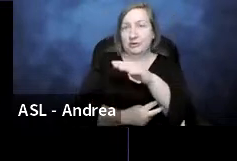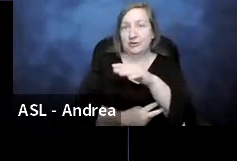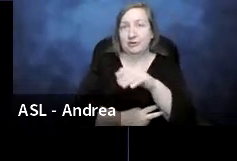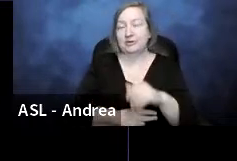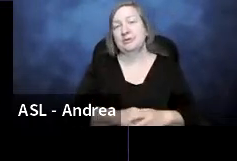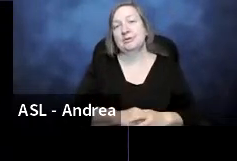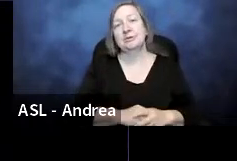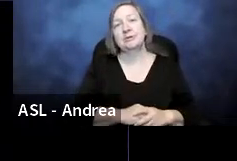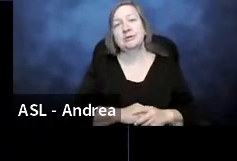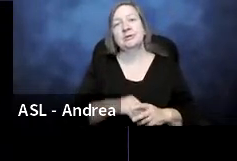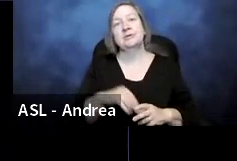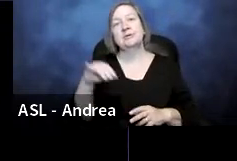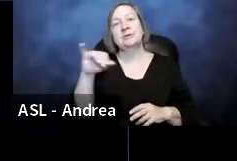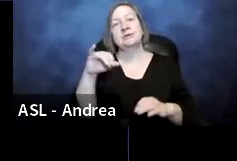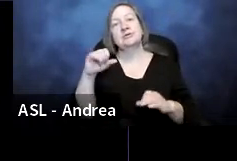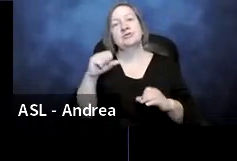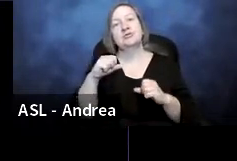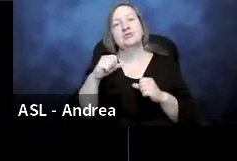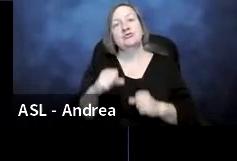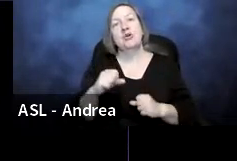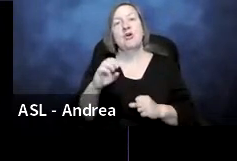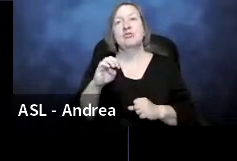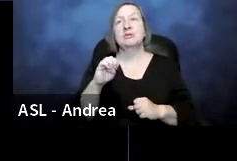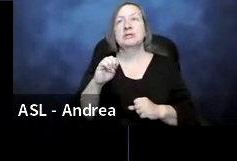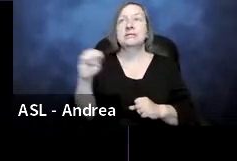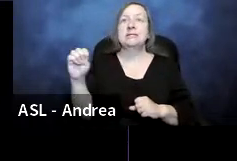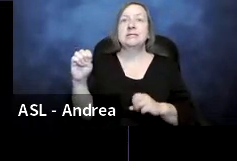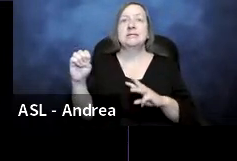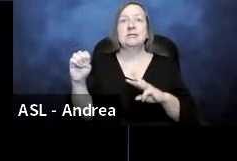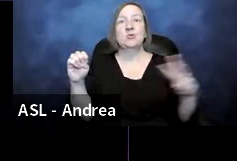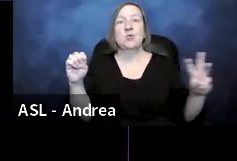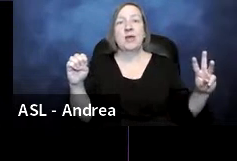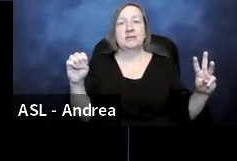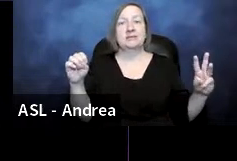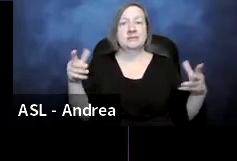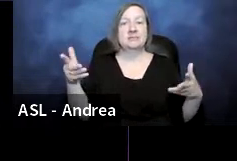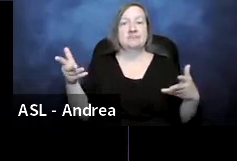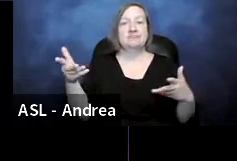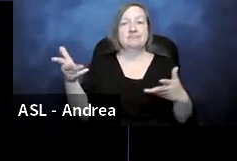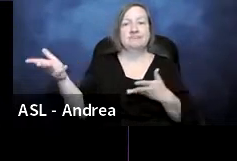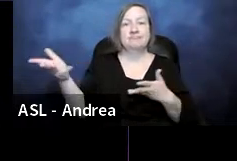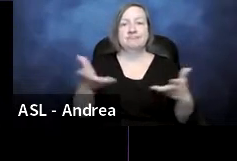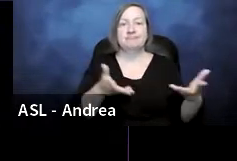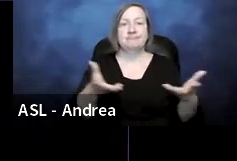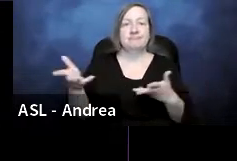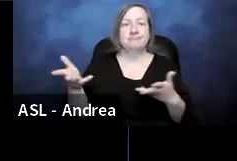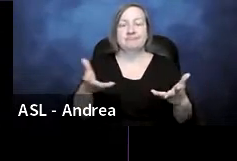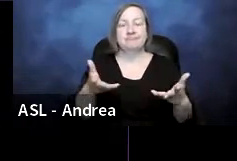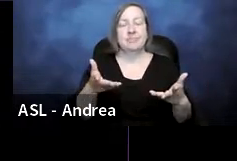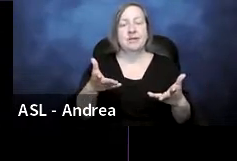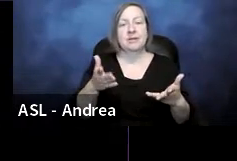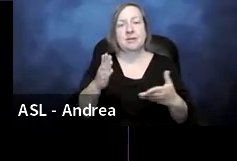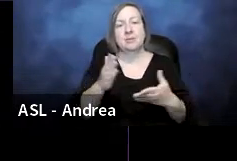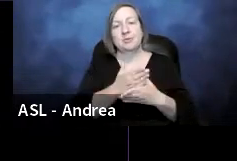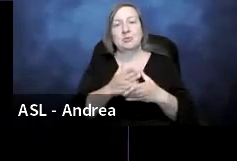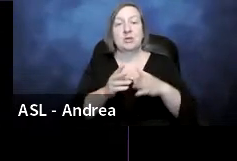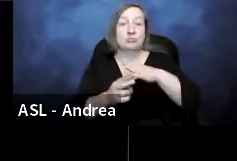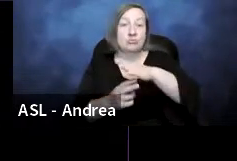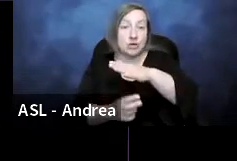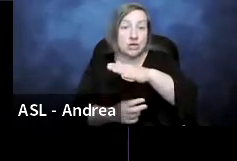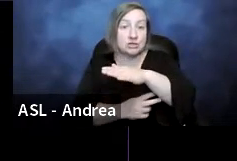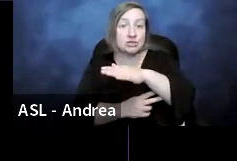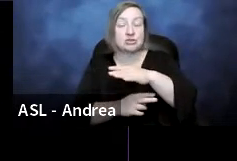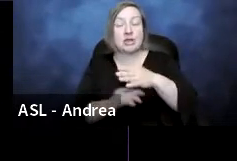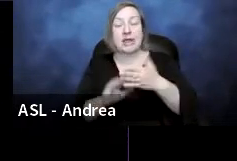But equally, there's a really strong east-west interaction between the bridge and the communities